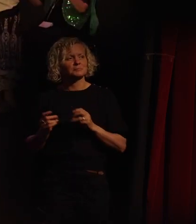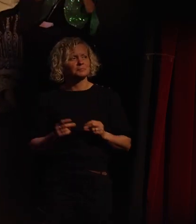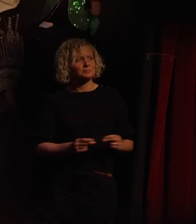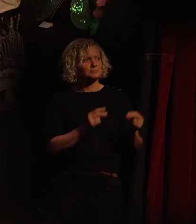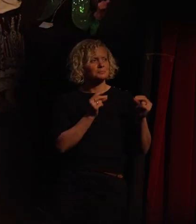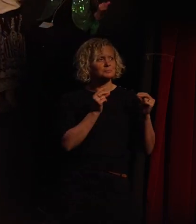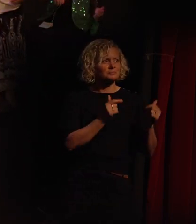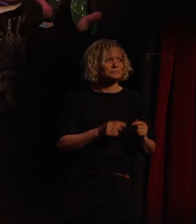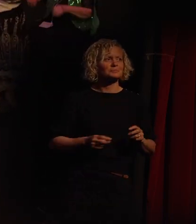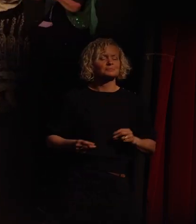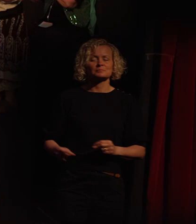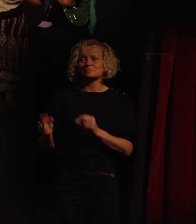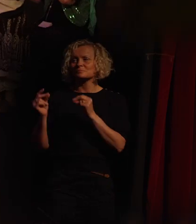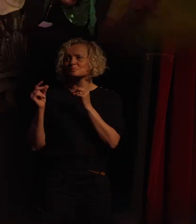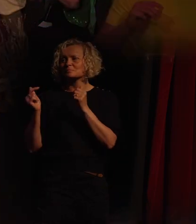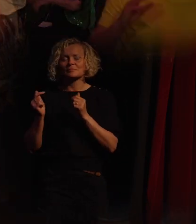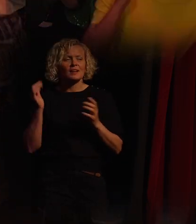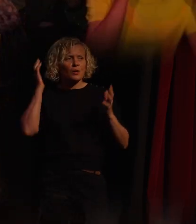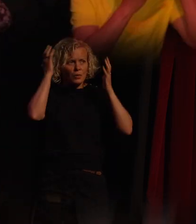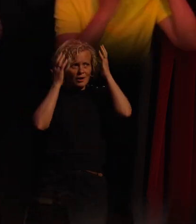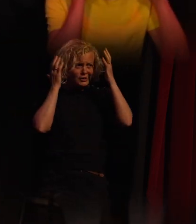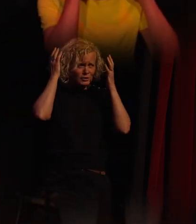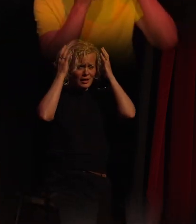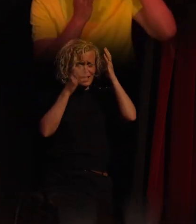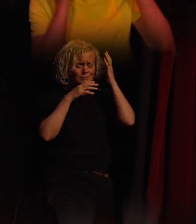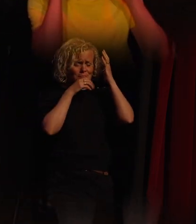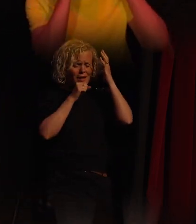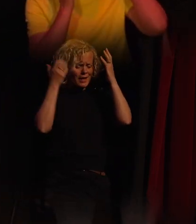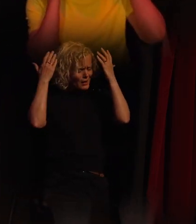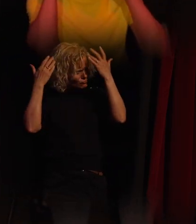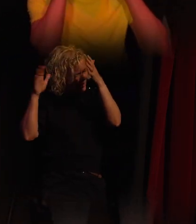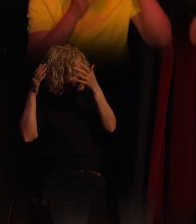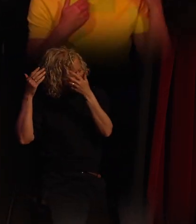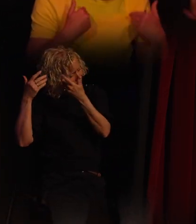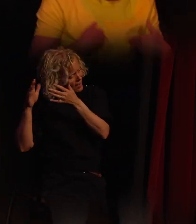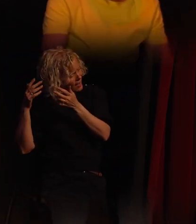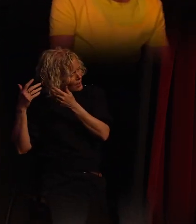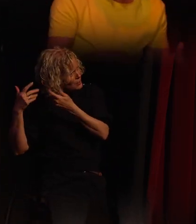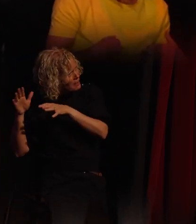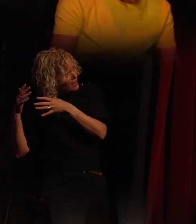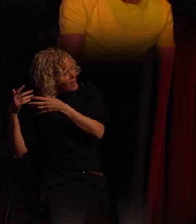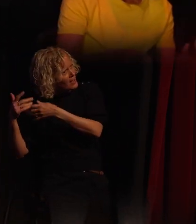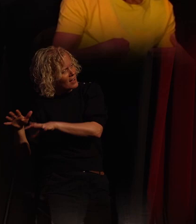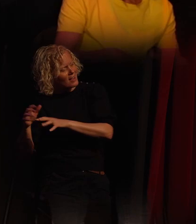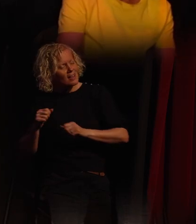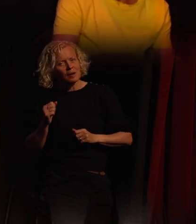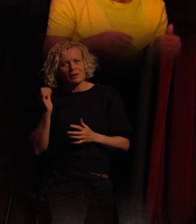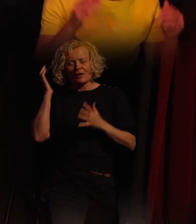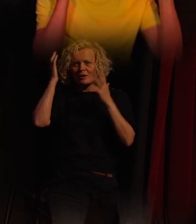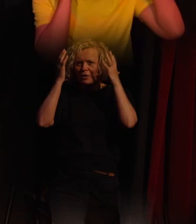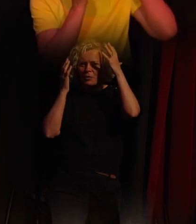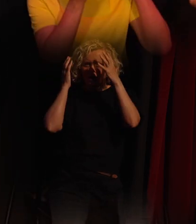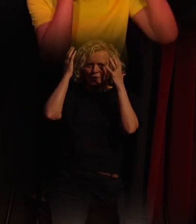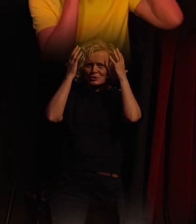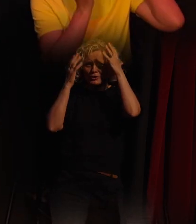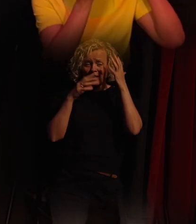Ooh, I see. You ready? Wash. I'm gonna wash that man right out of my hair. I'm